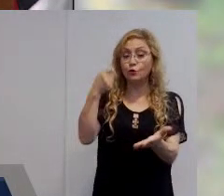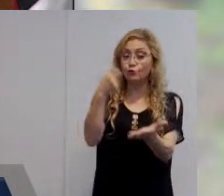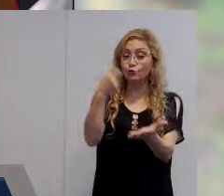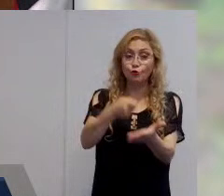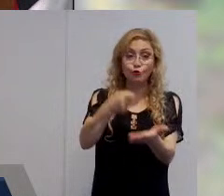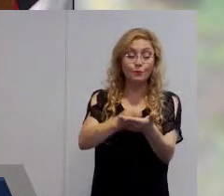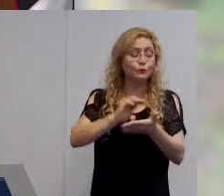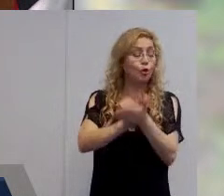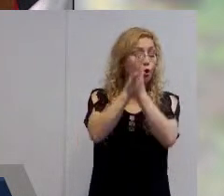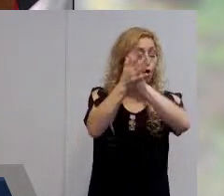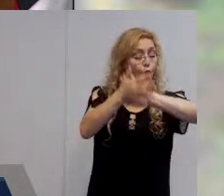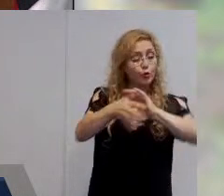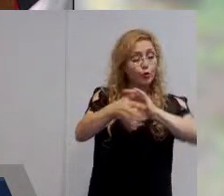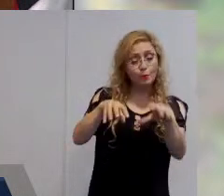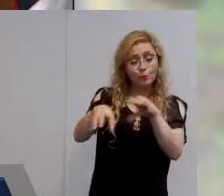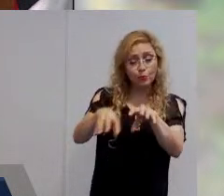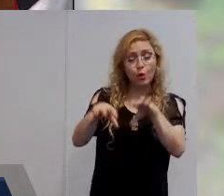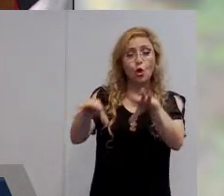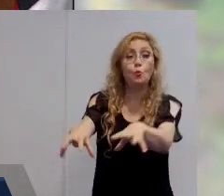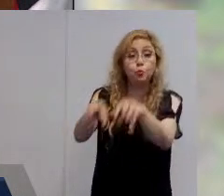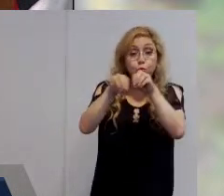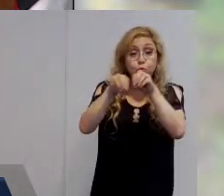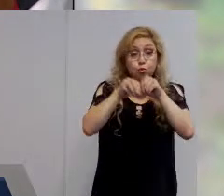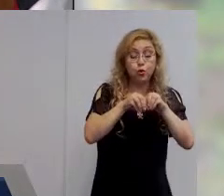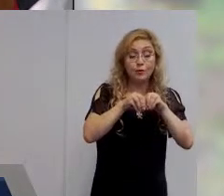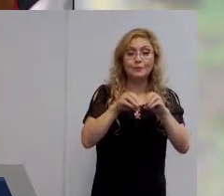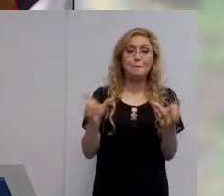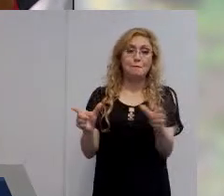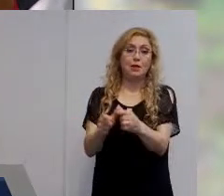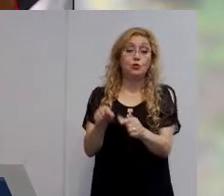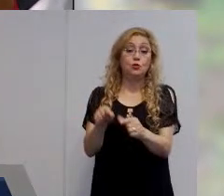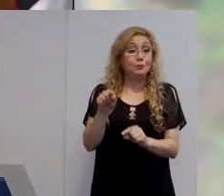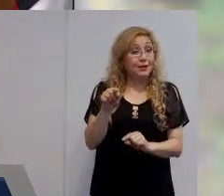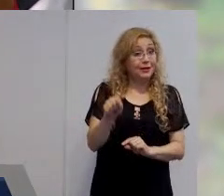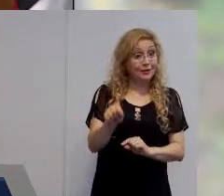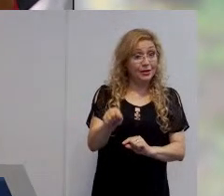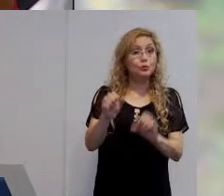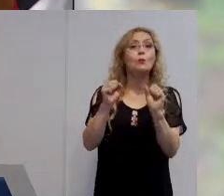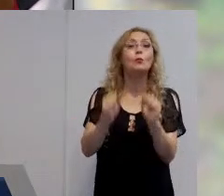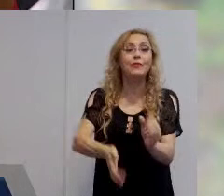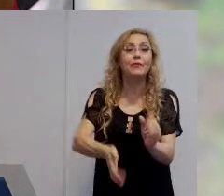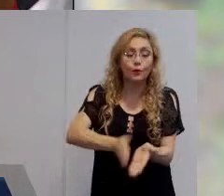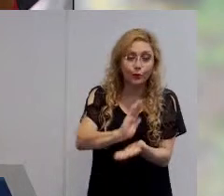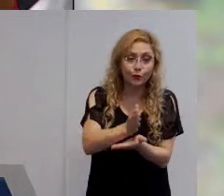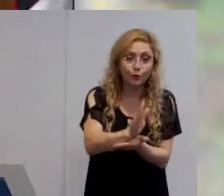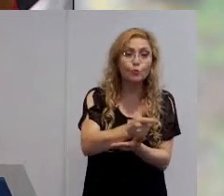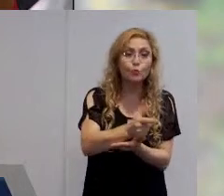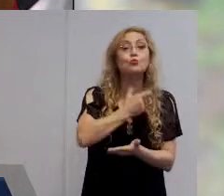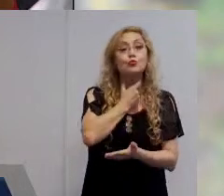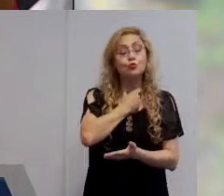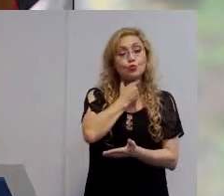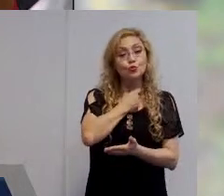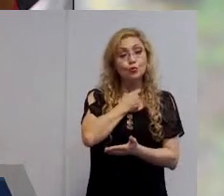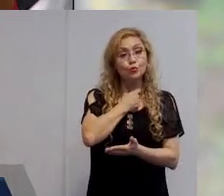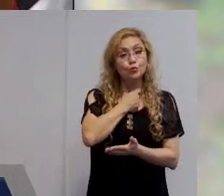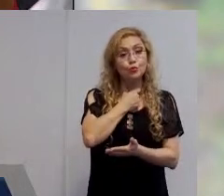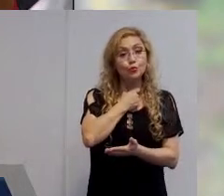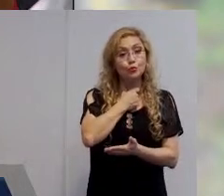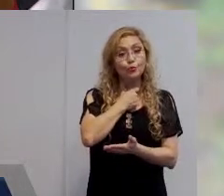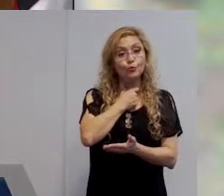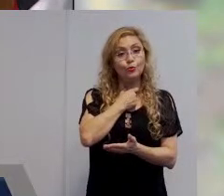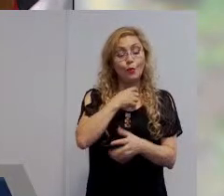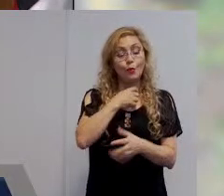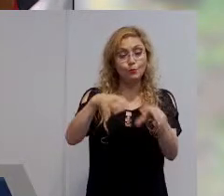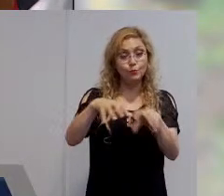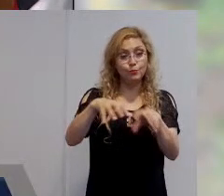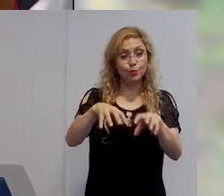other government organizations, buys the entire production of these small-scale farmers so that they may continue